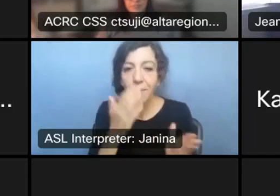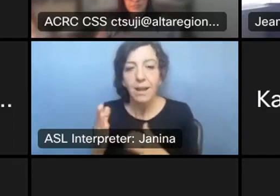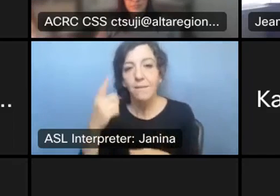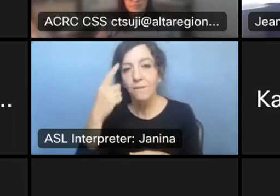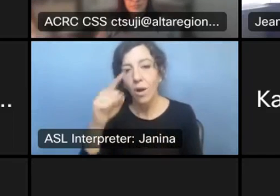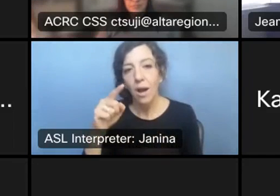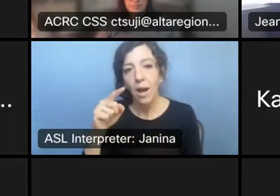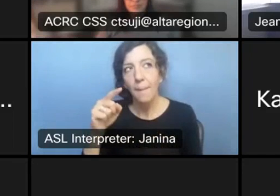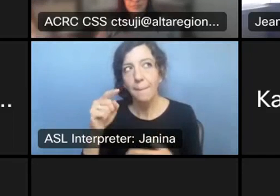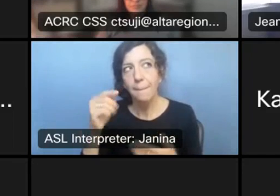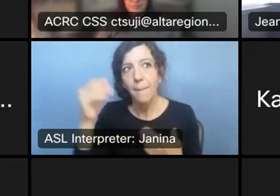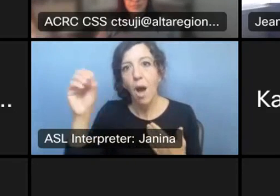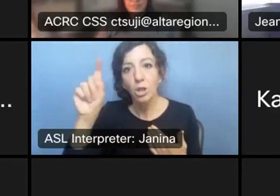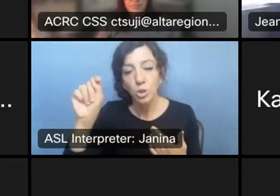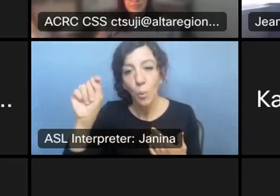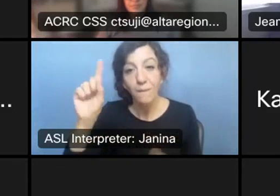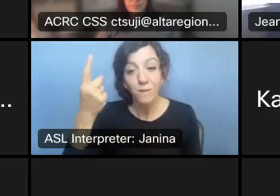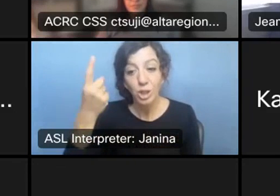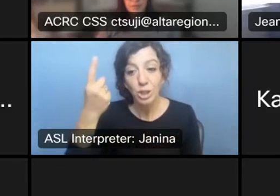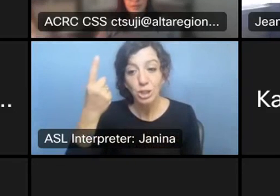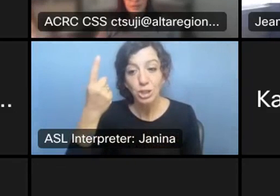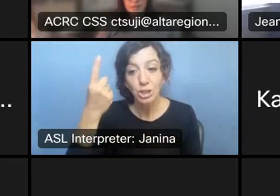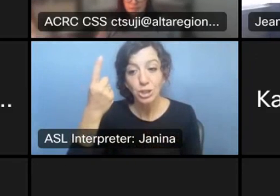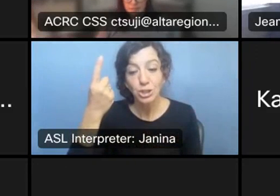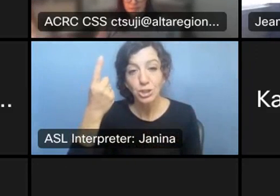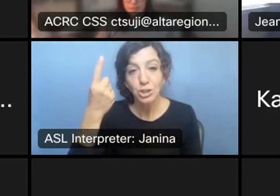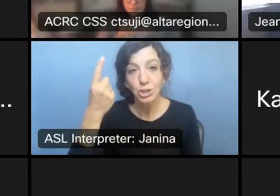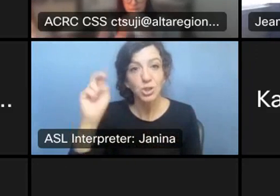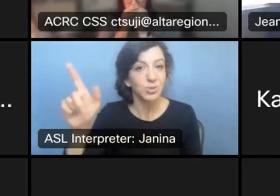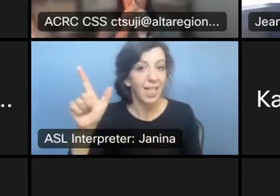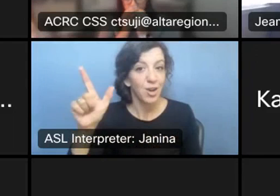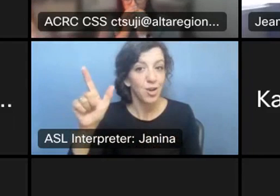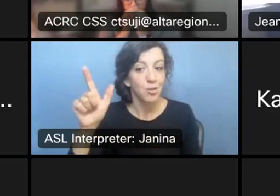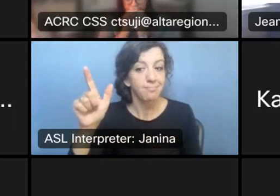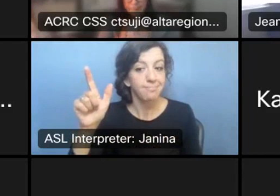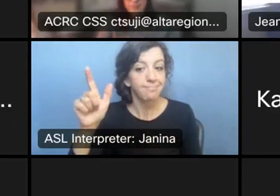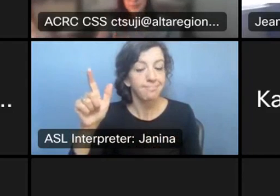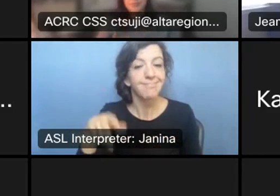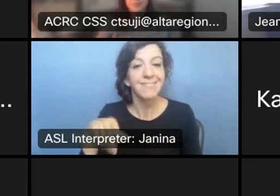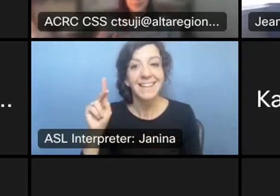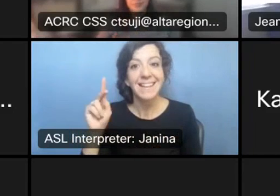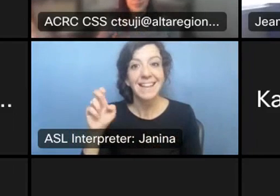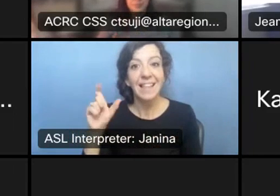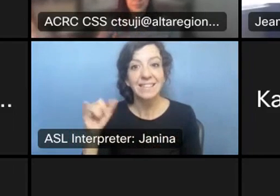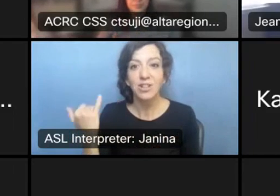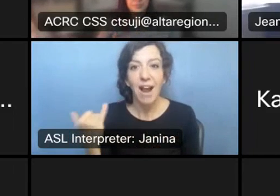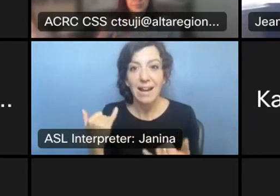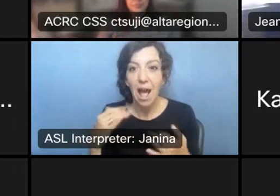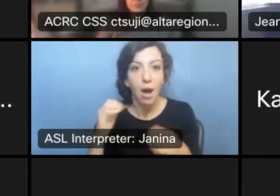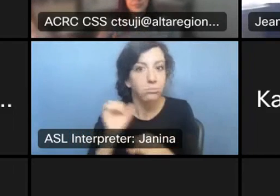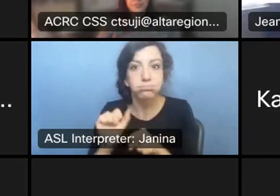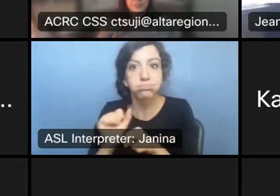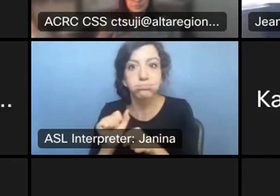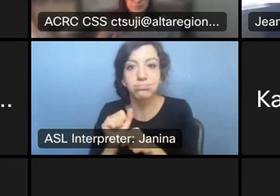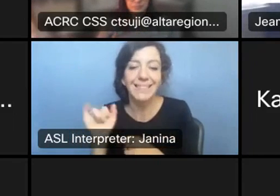it'll be October's one newsletter. So Kelsey's like furiously working on things, like